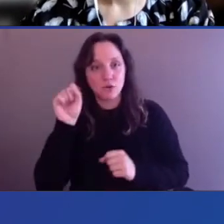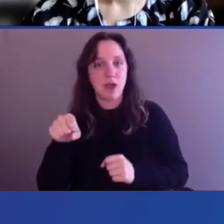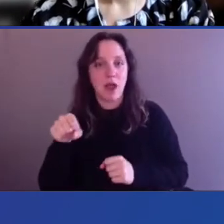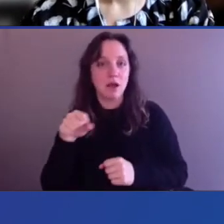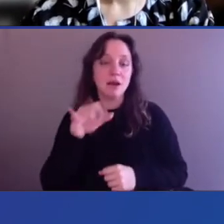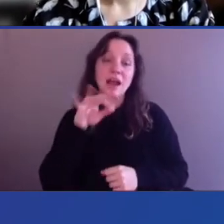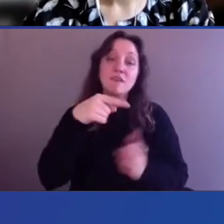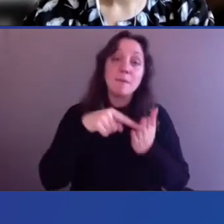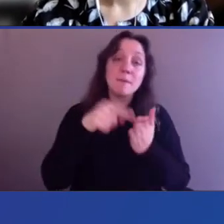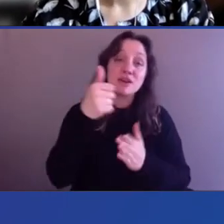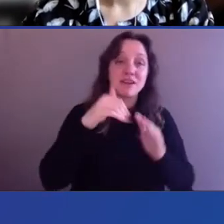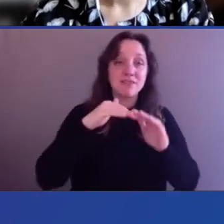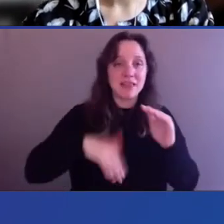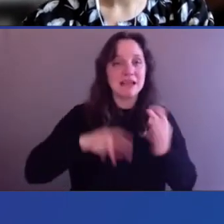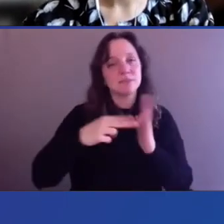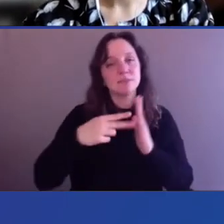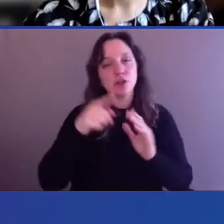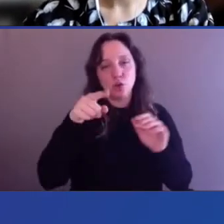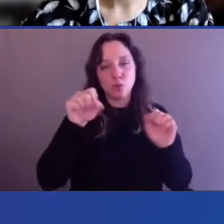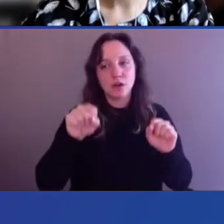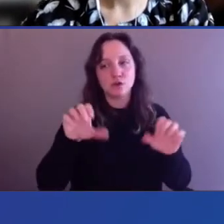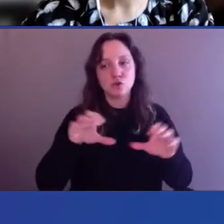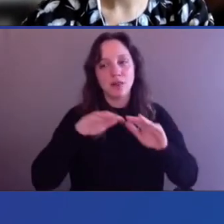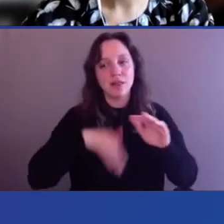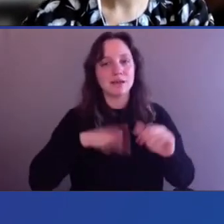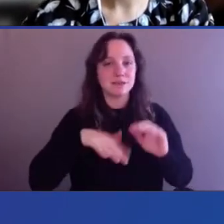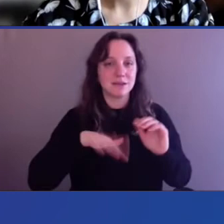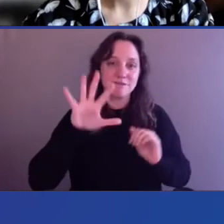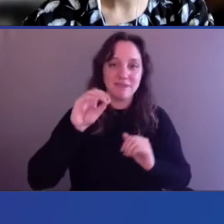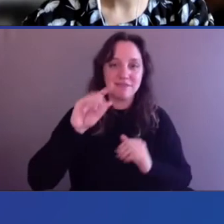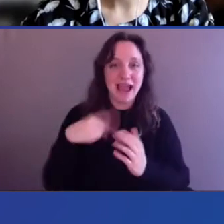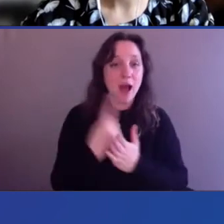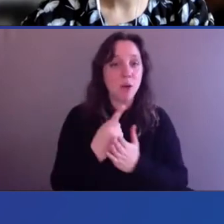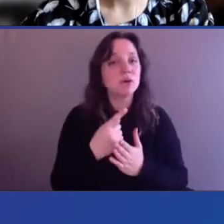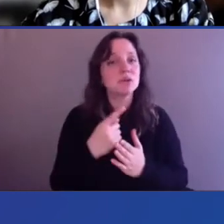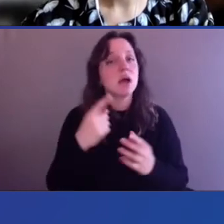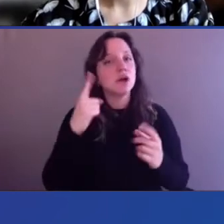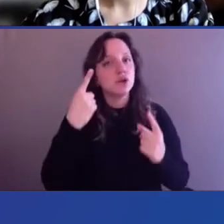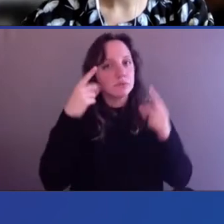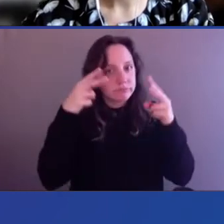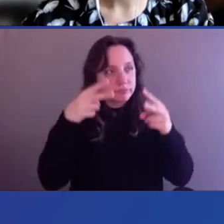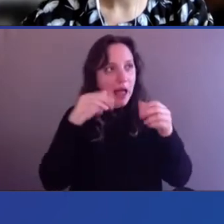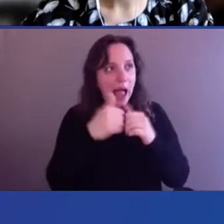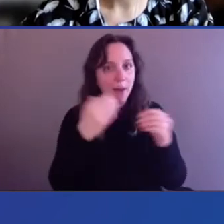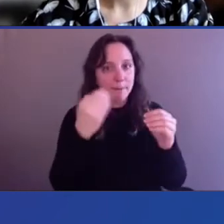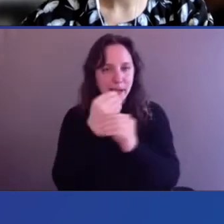than that, then you can do that much more without worrying about it at all. The